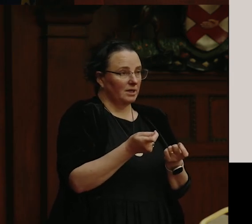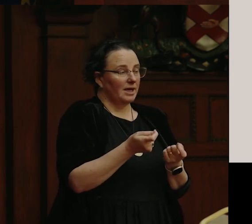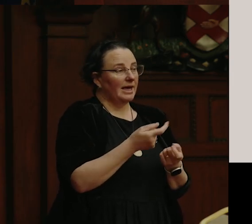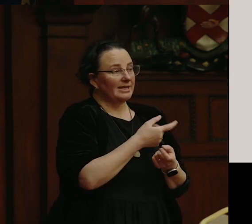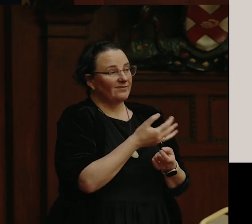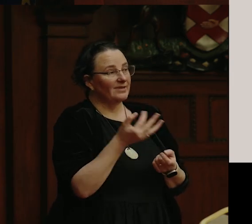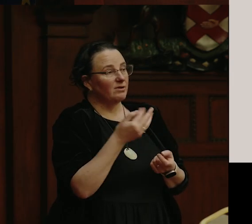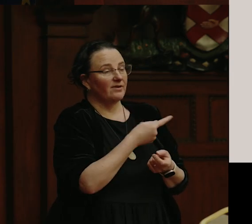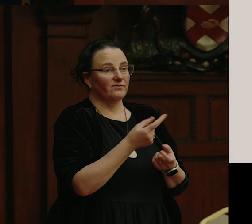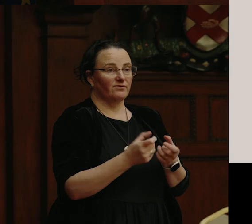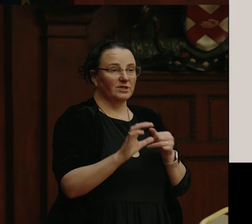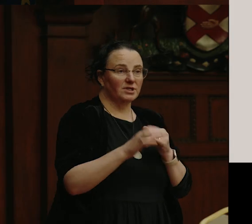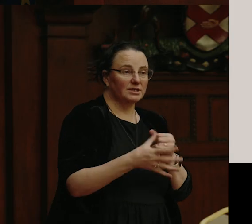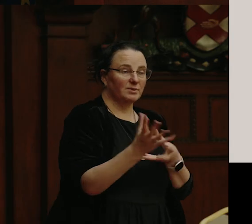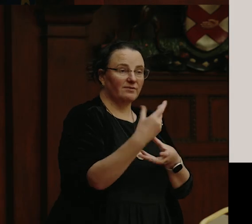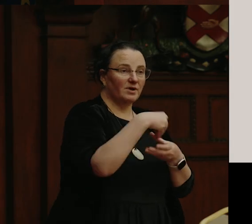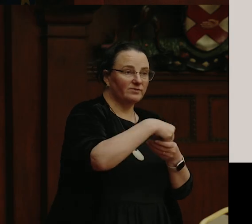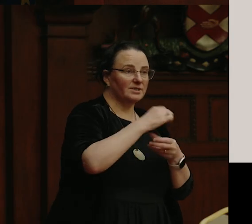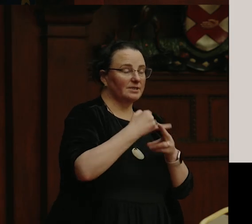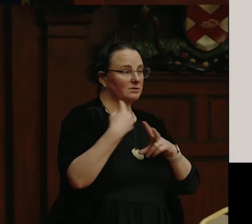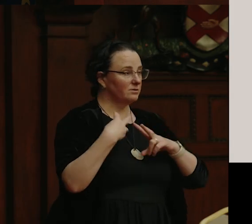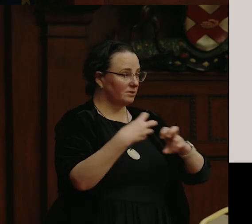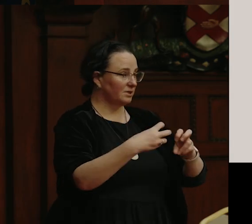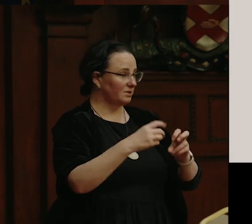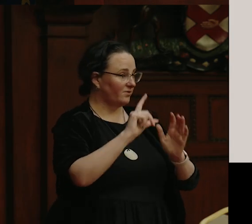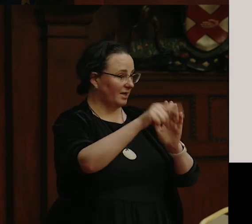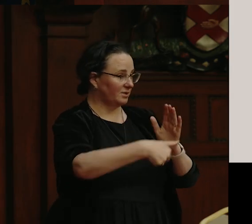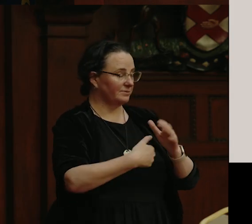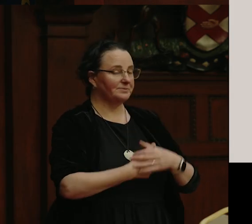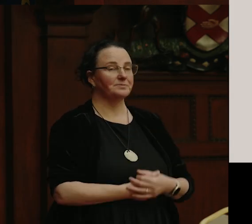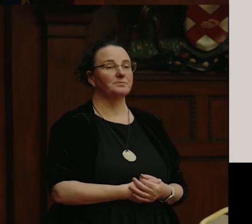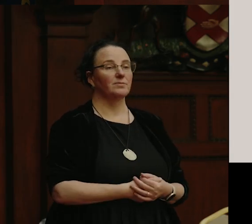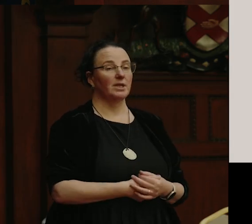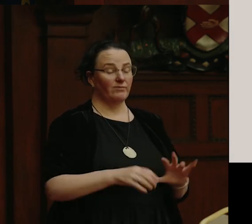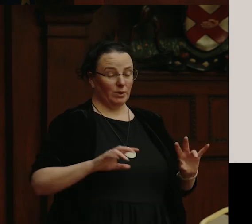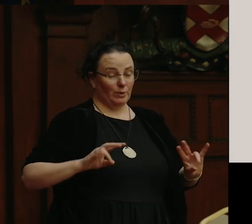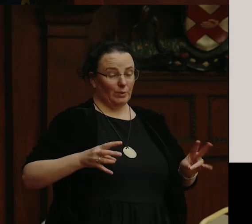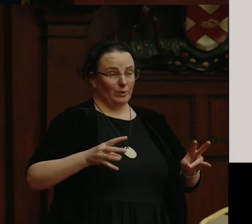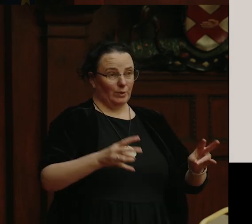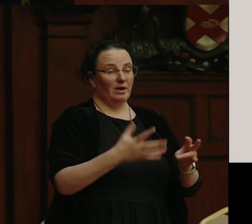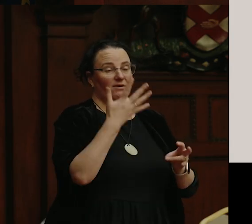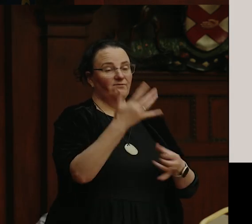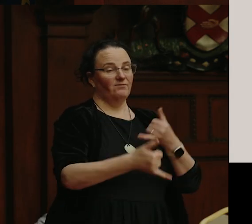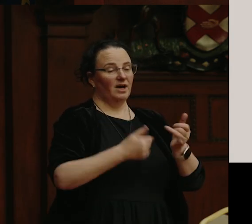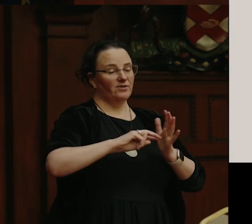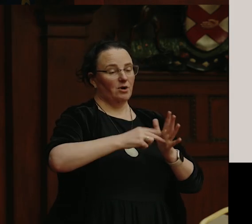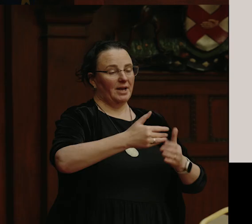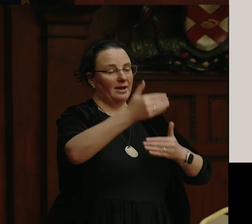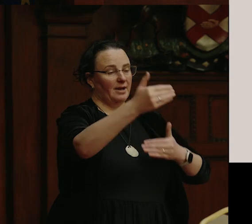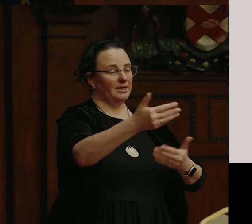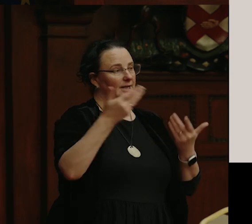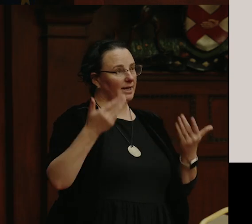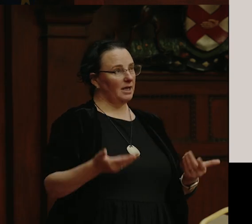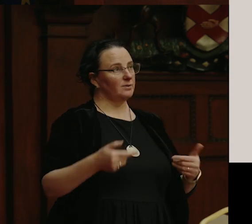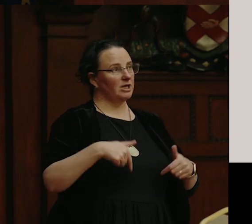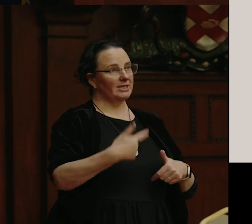to feed into research, and Nikki will give you some opportunities for that later. So just a whistle-stop tour of the 5-year plan, but we're year 2 now, so